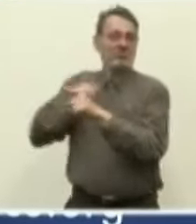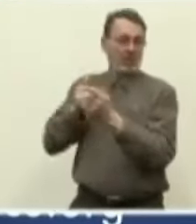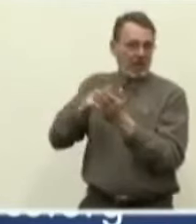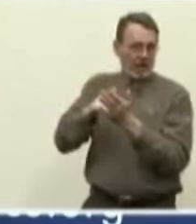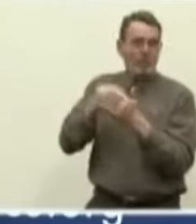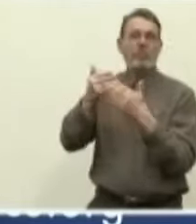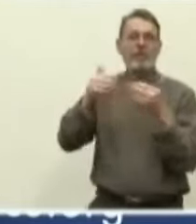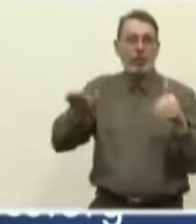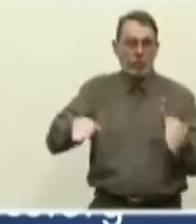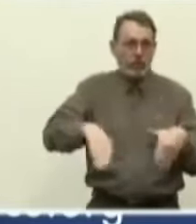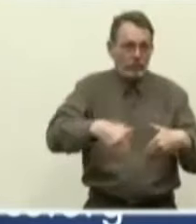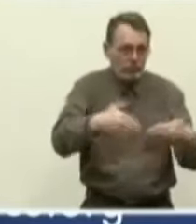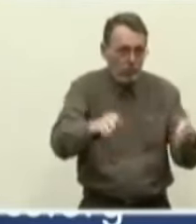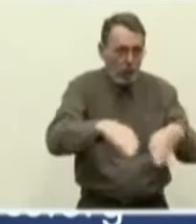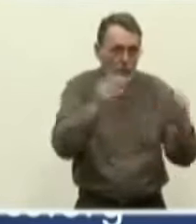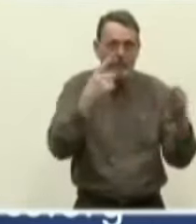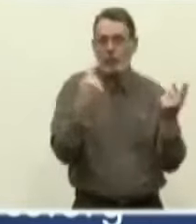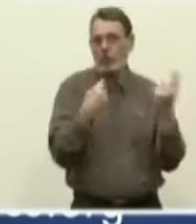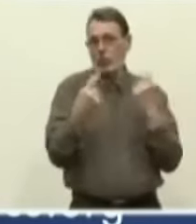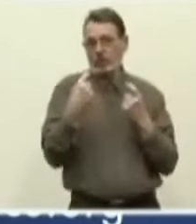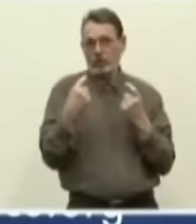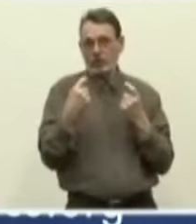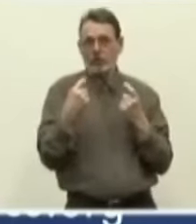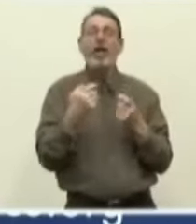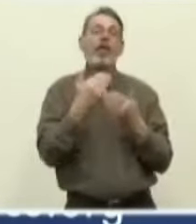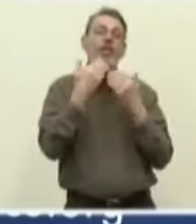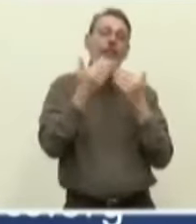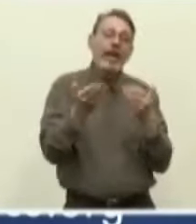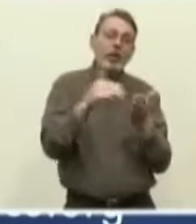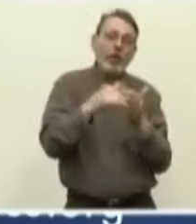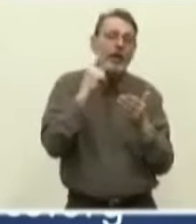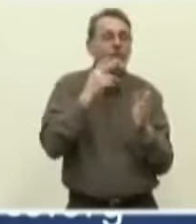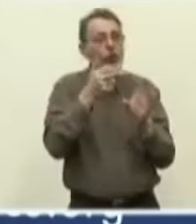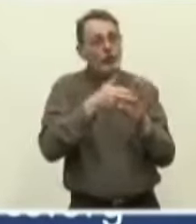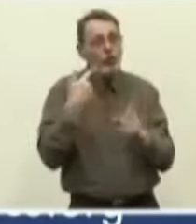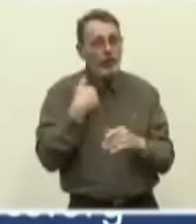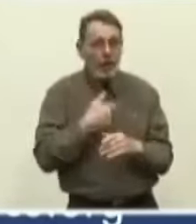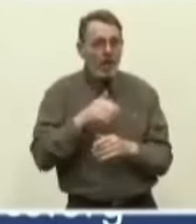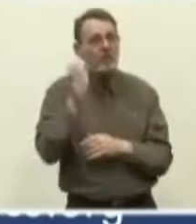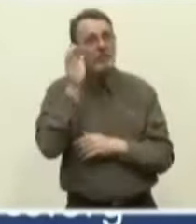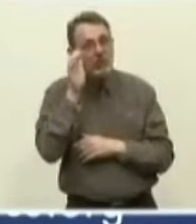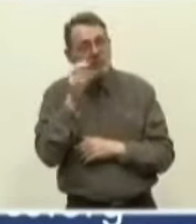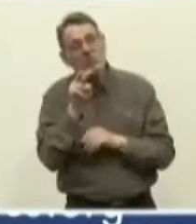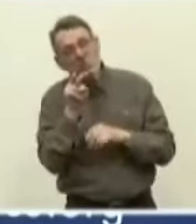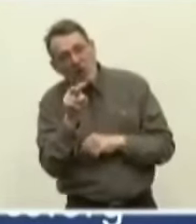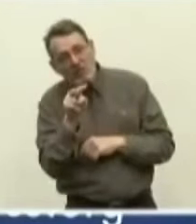questions. Thanks again for joining us and tuning in.